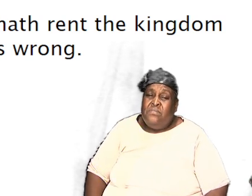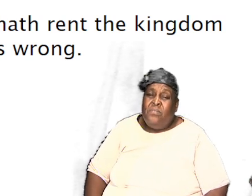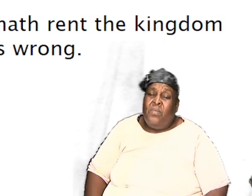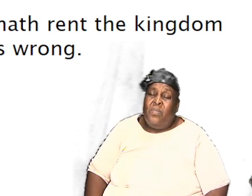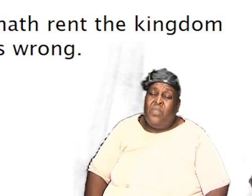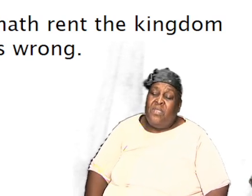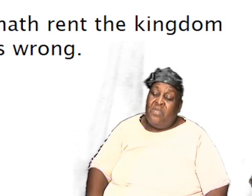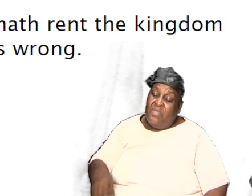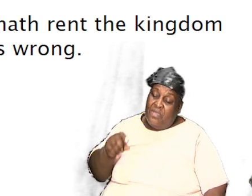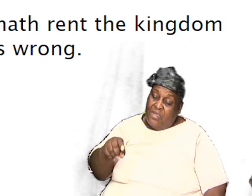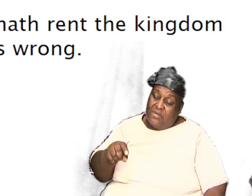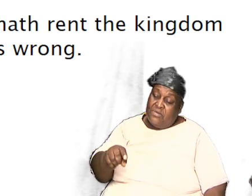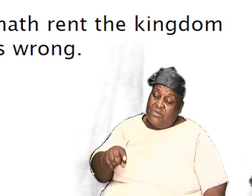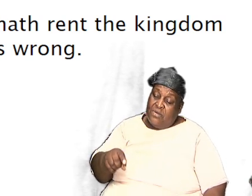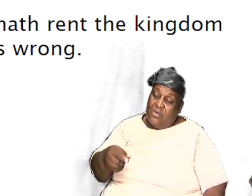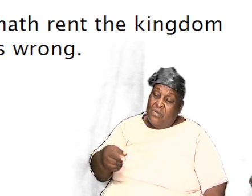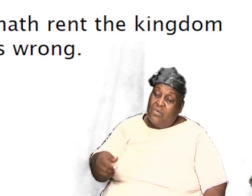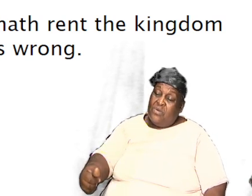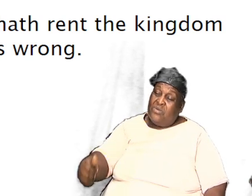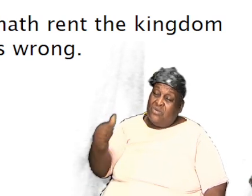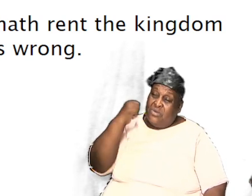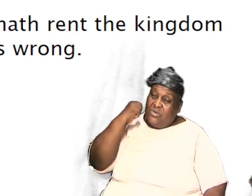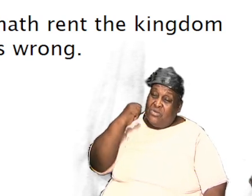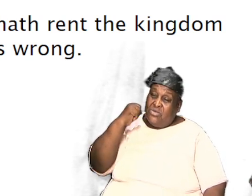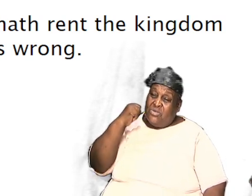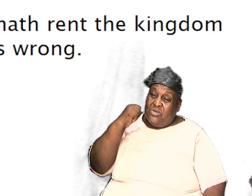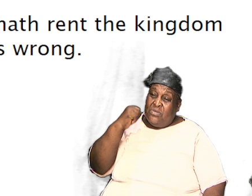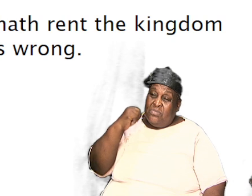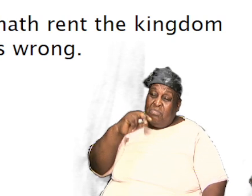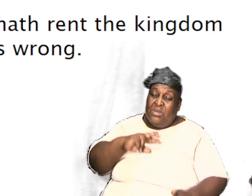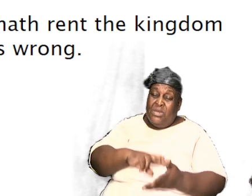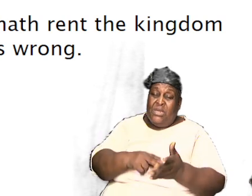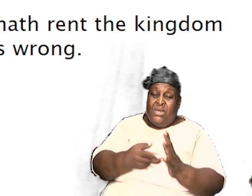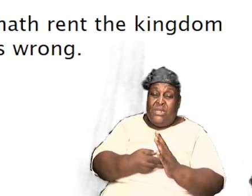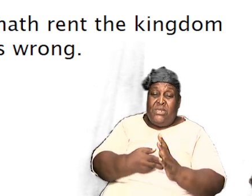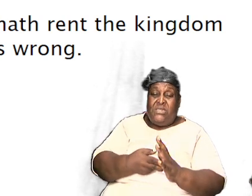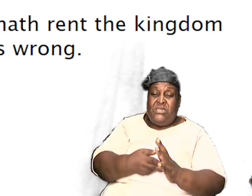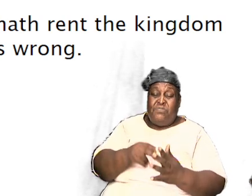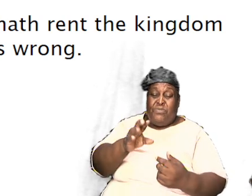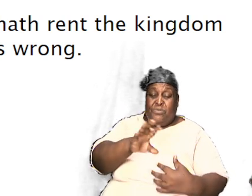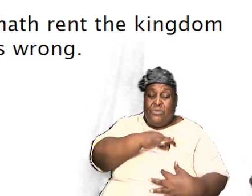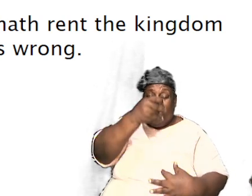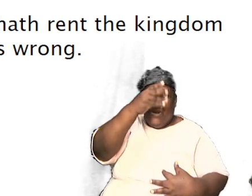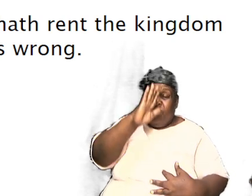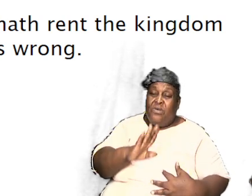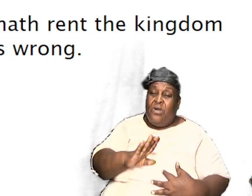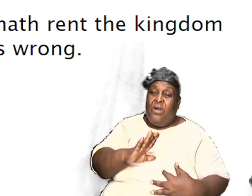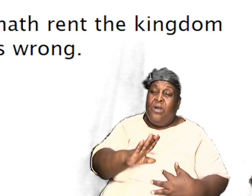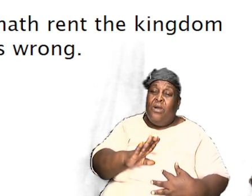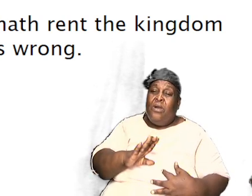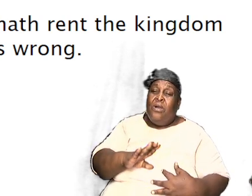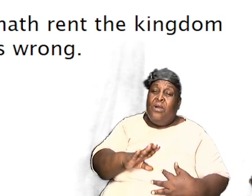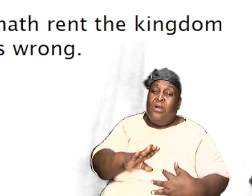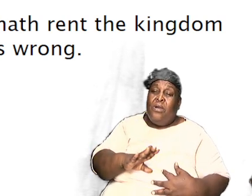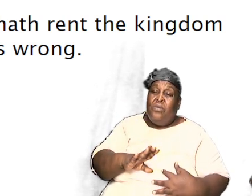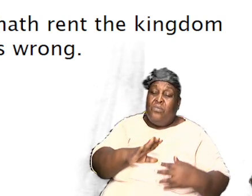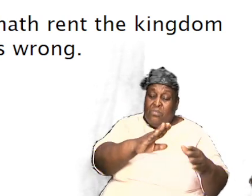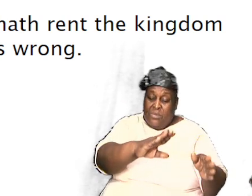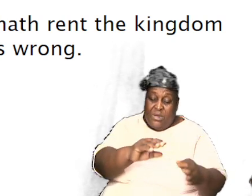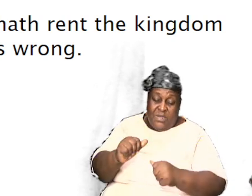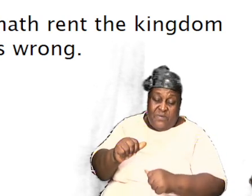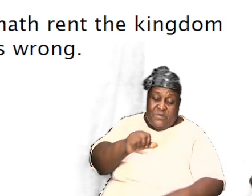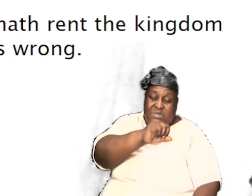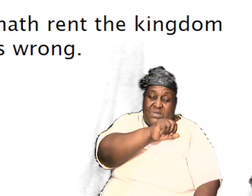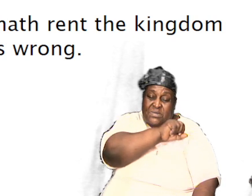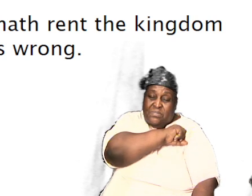This rejection meant that the Spirit of the Lord would depart from Saul. This is why when David said, you know, he wrote in Psalm 51, he